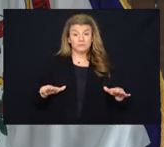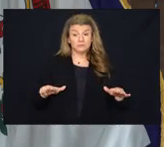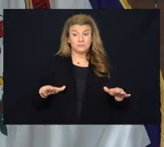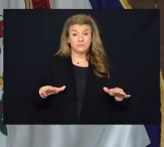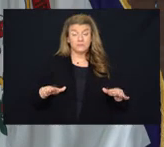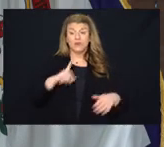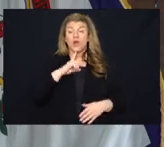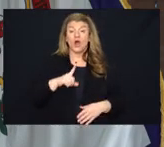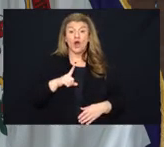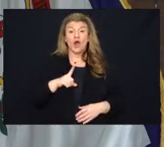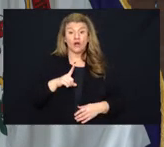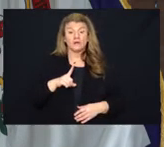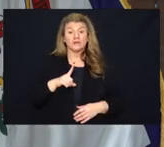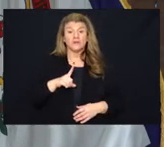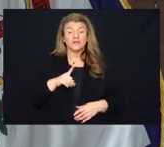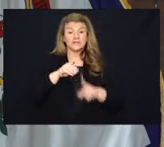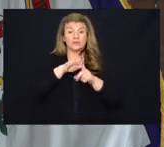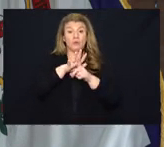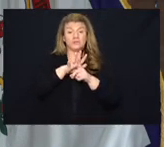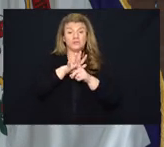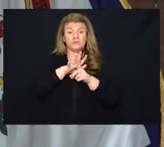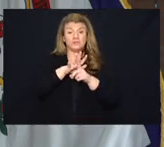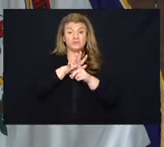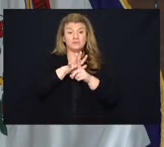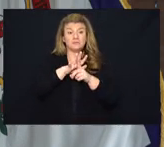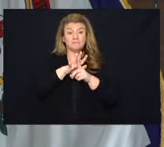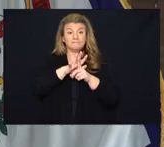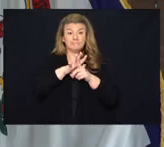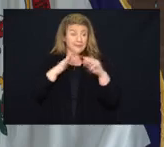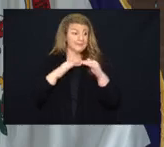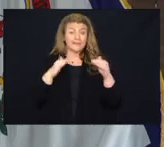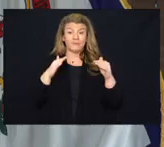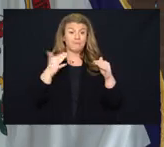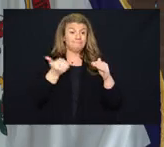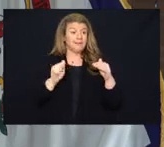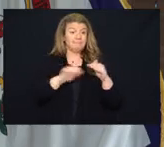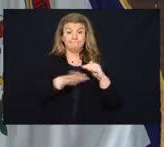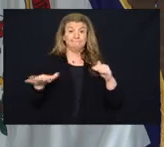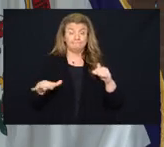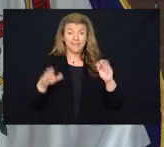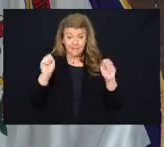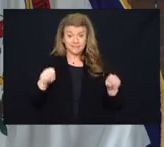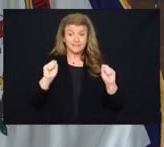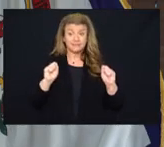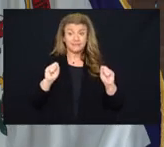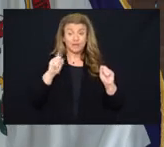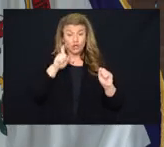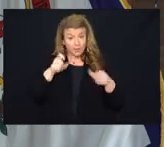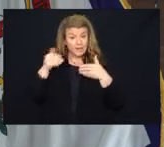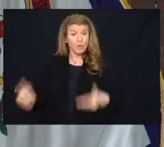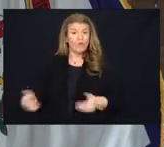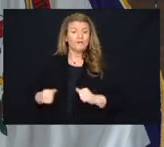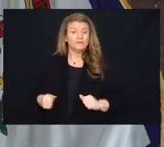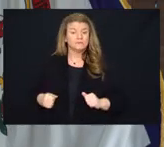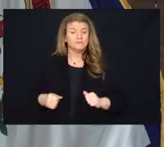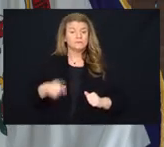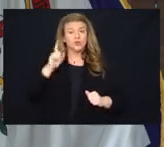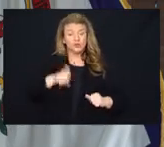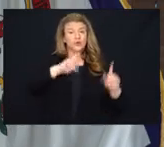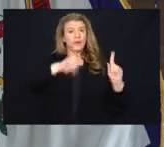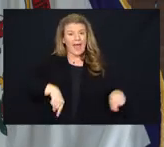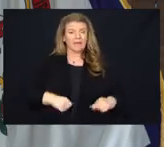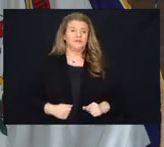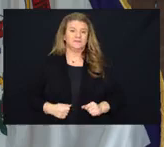are absolutely exposed at some level. You need to move, and you need to